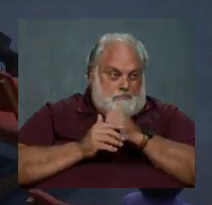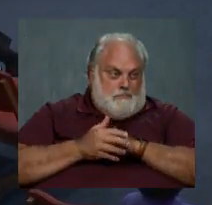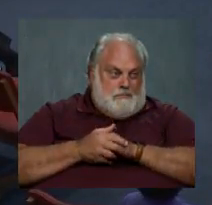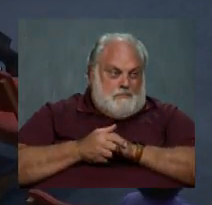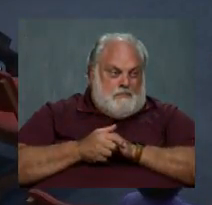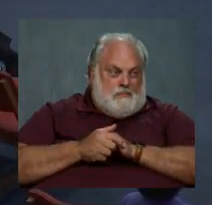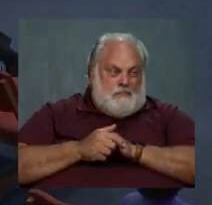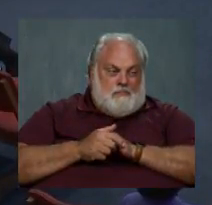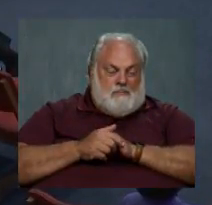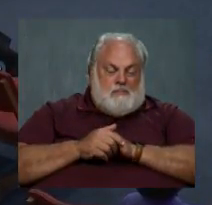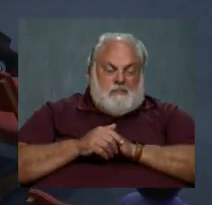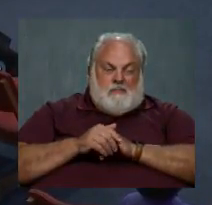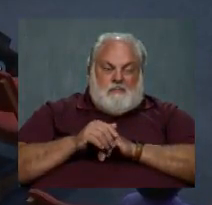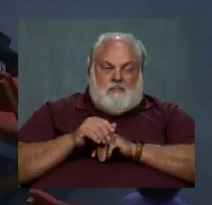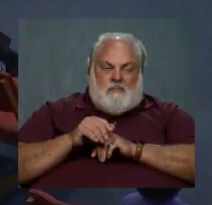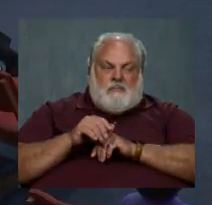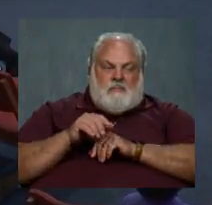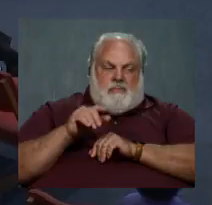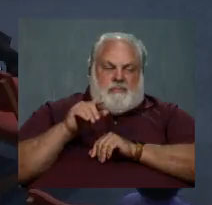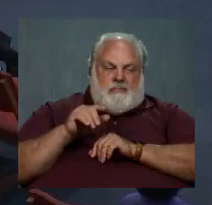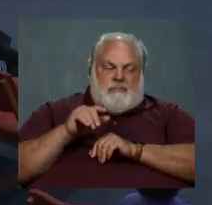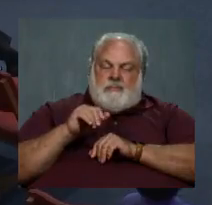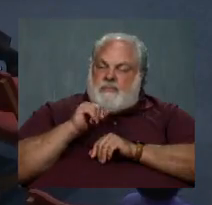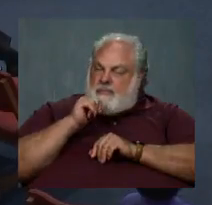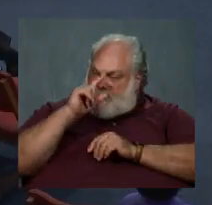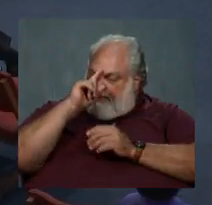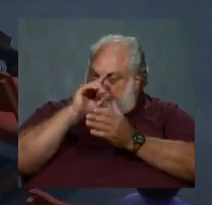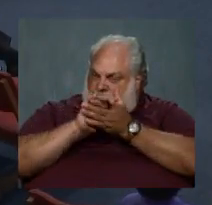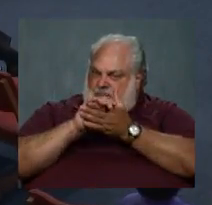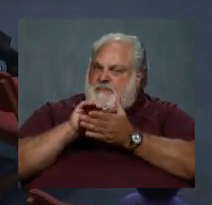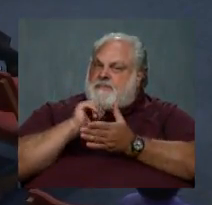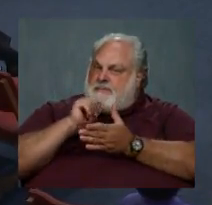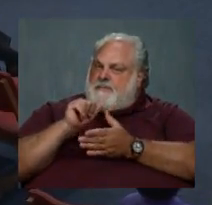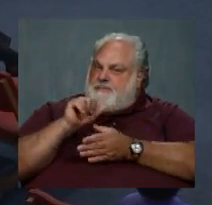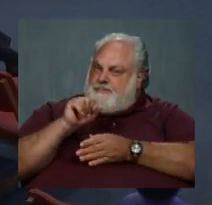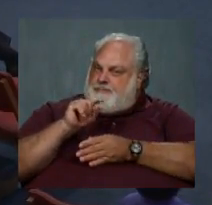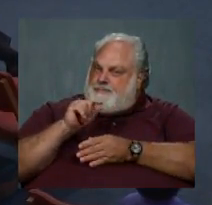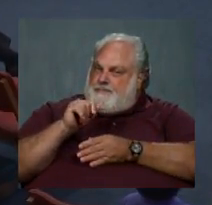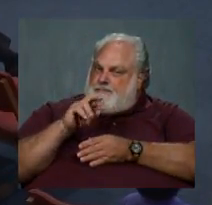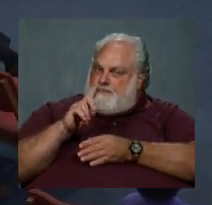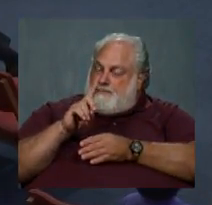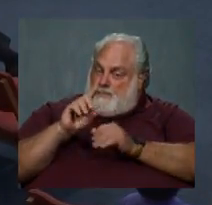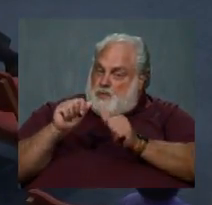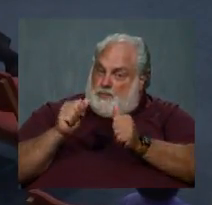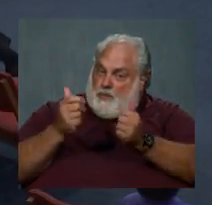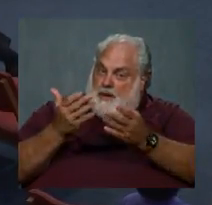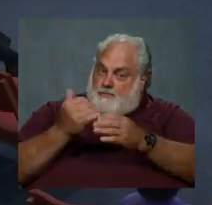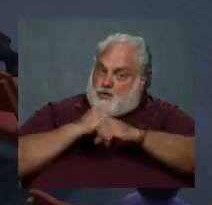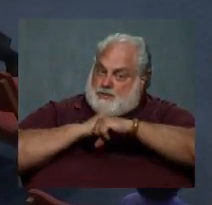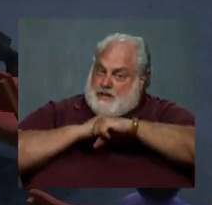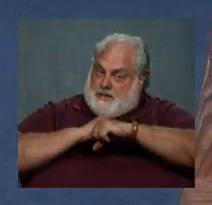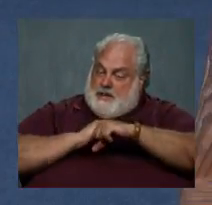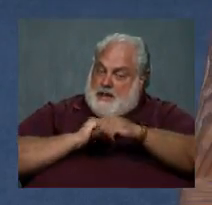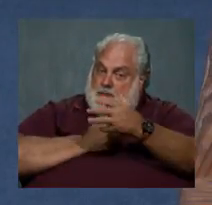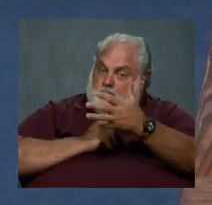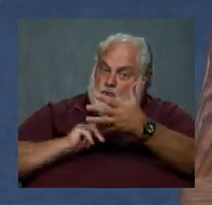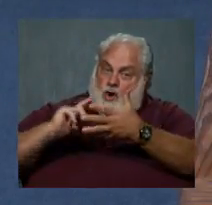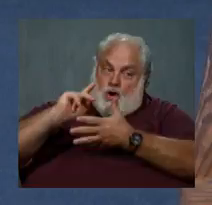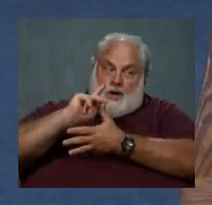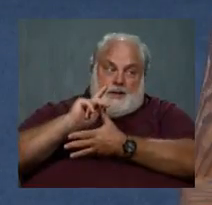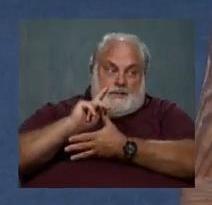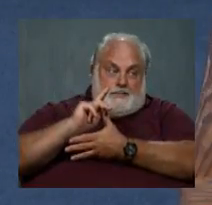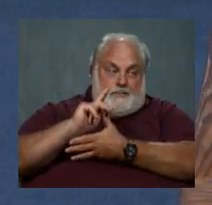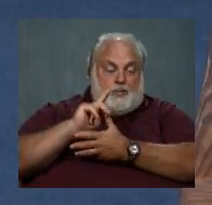Tad, do you think that this non-standard agreement can provide some protection in terms of our priority?